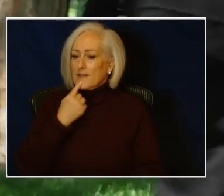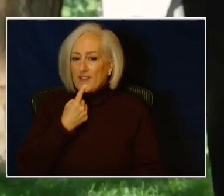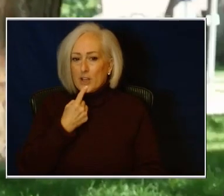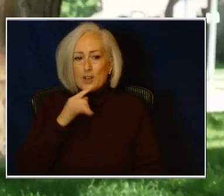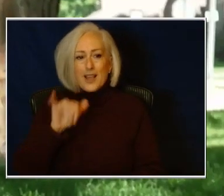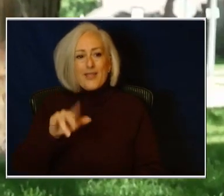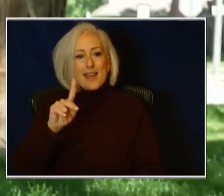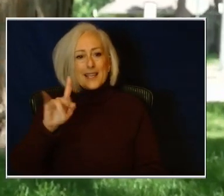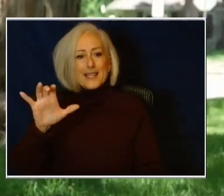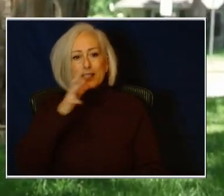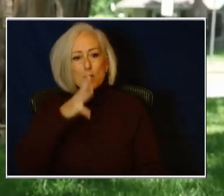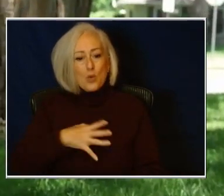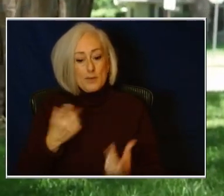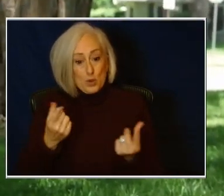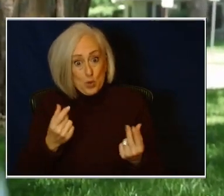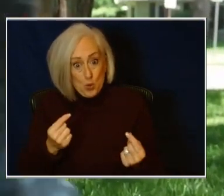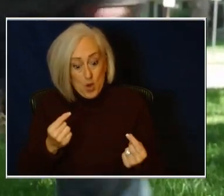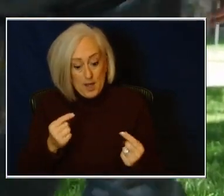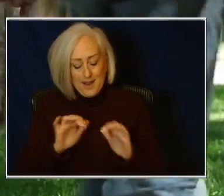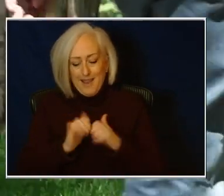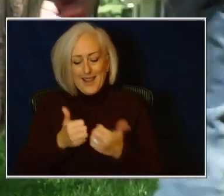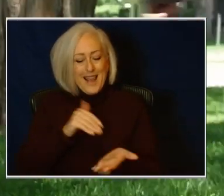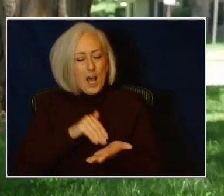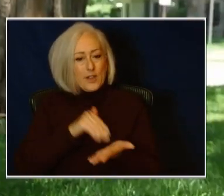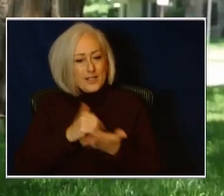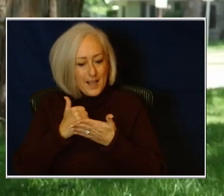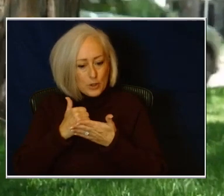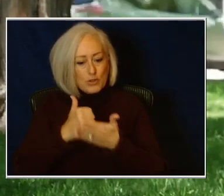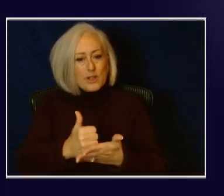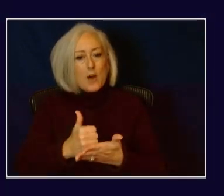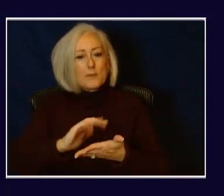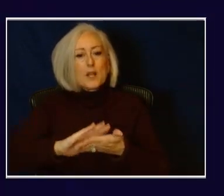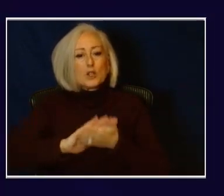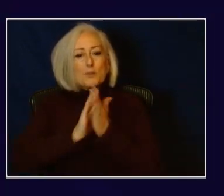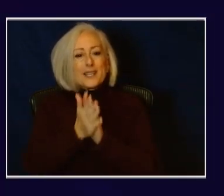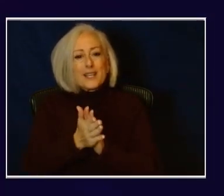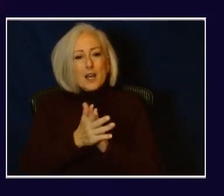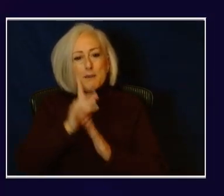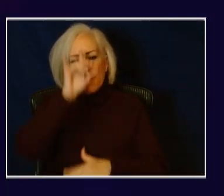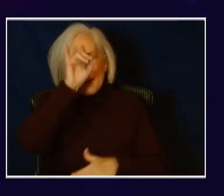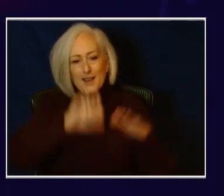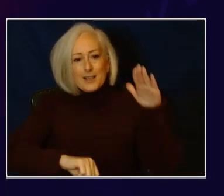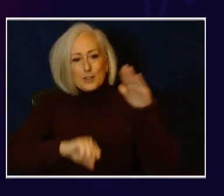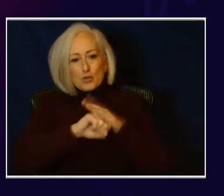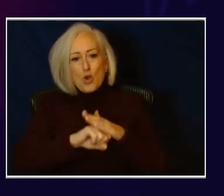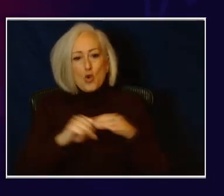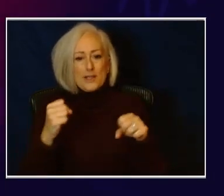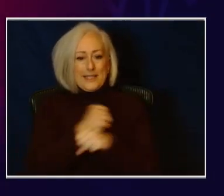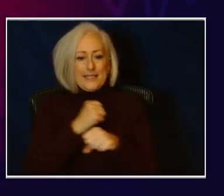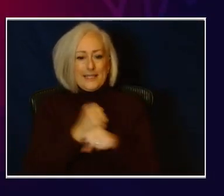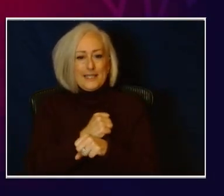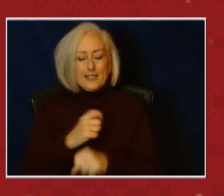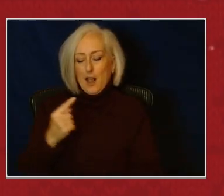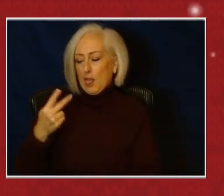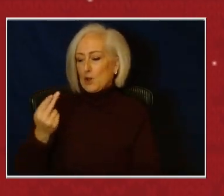her doctors helped her to keep her from becoming a stroke statistic. Thursday morning at 10.